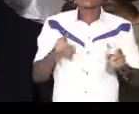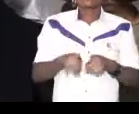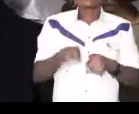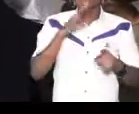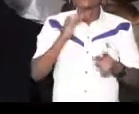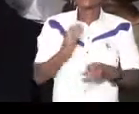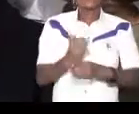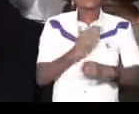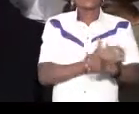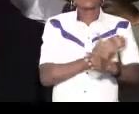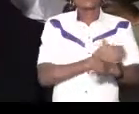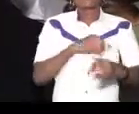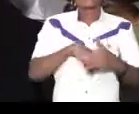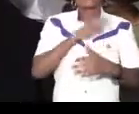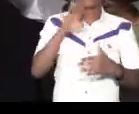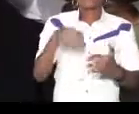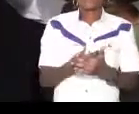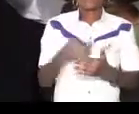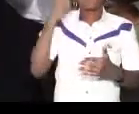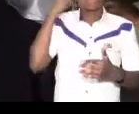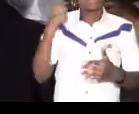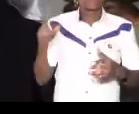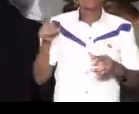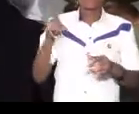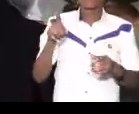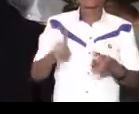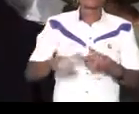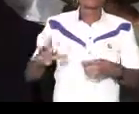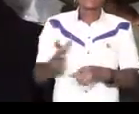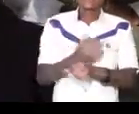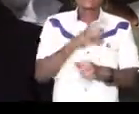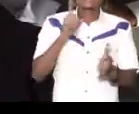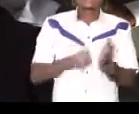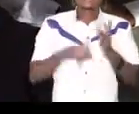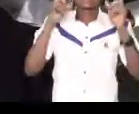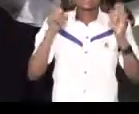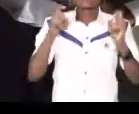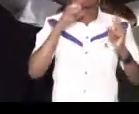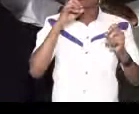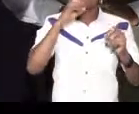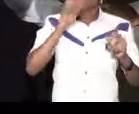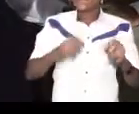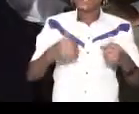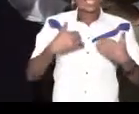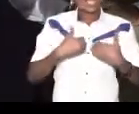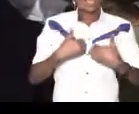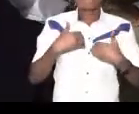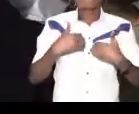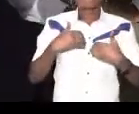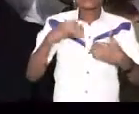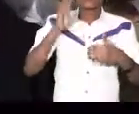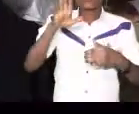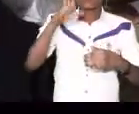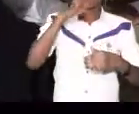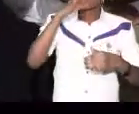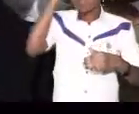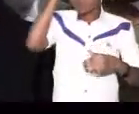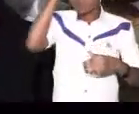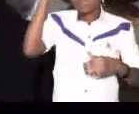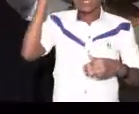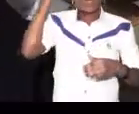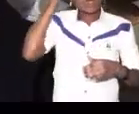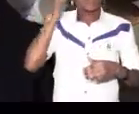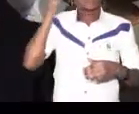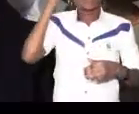help you to improve on your performance. For you to be able to access these tests, you must have an access to either your daddy's,